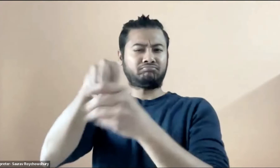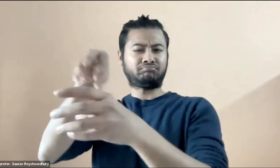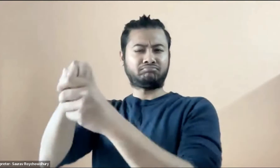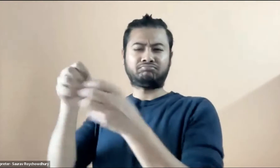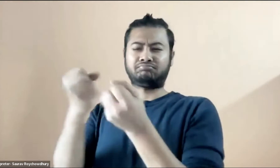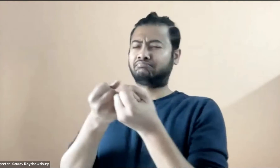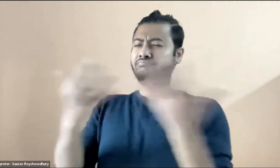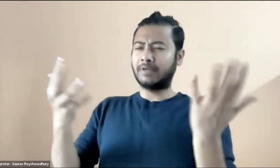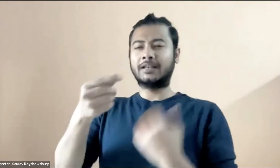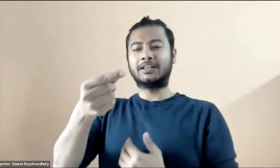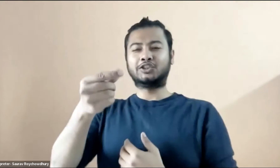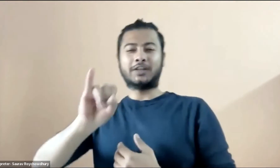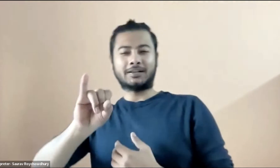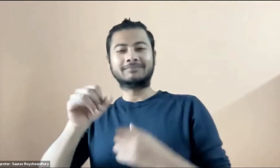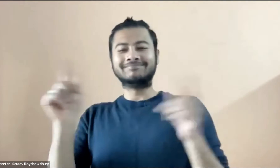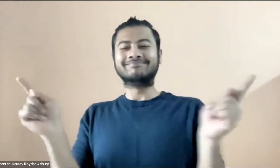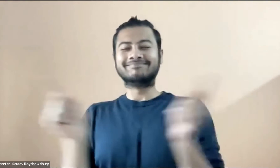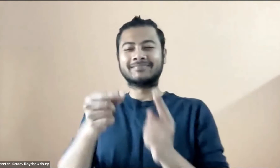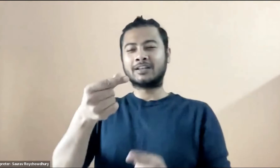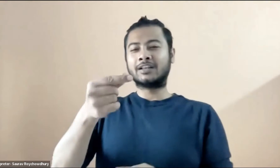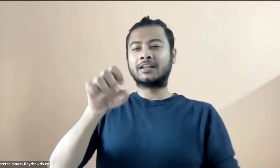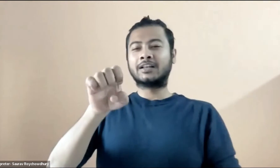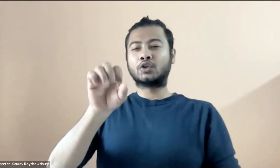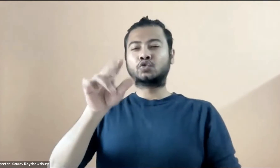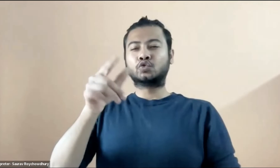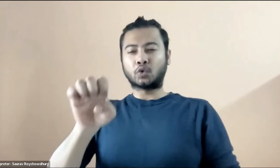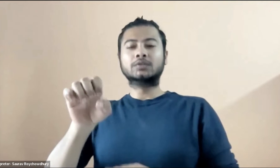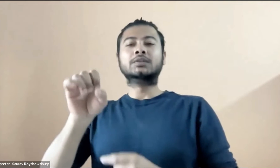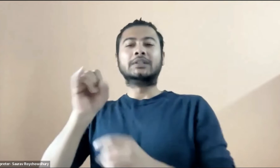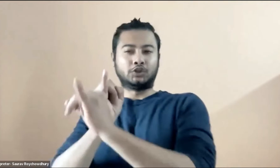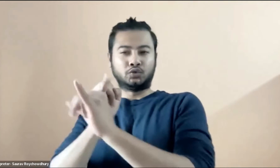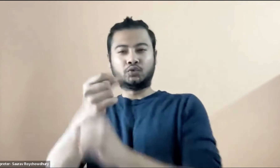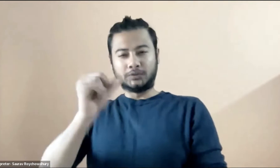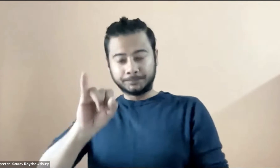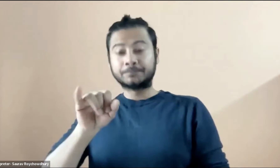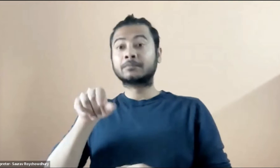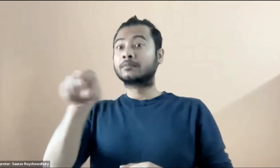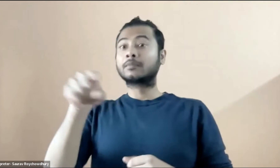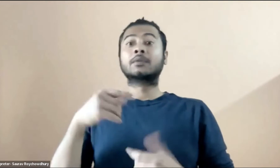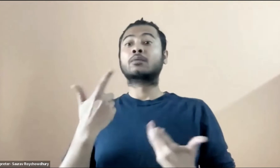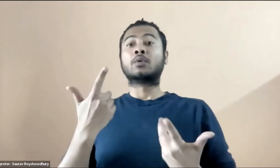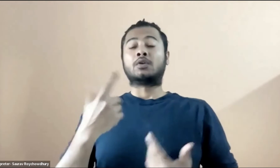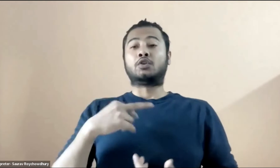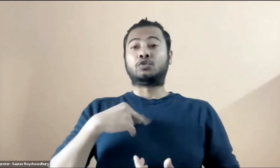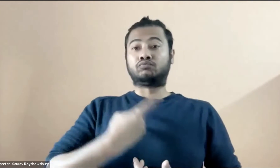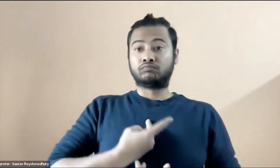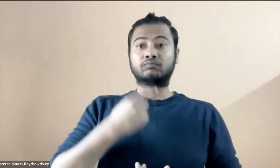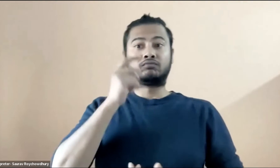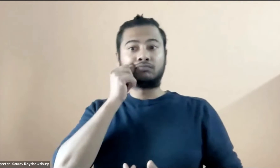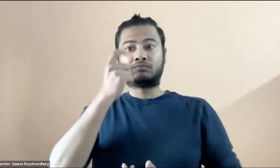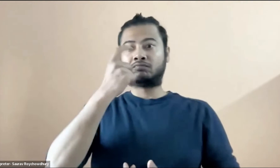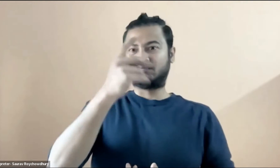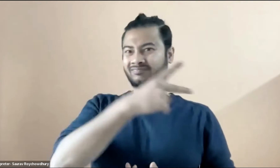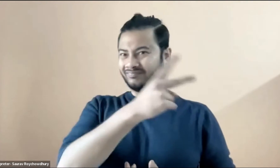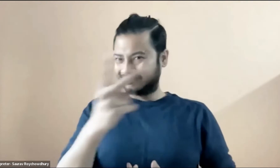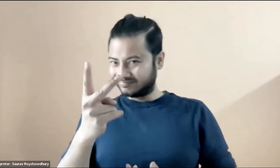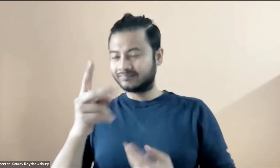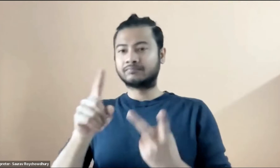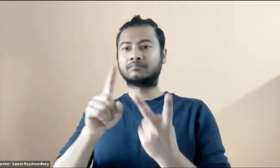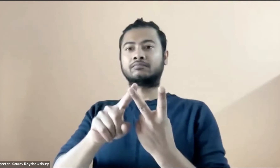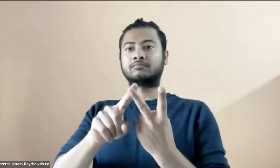interests are at the intersection of gender, rights, and equity in health policy and in